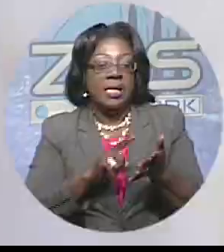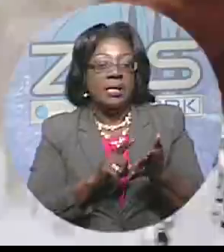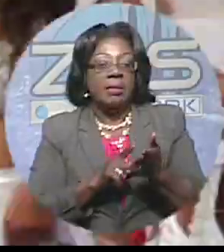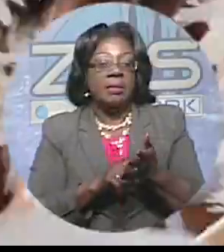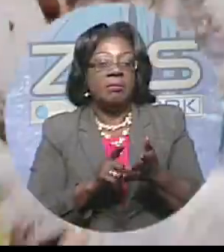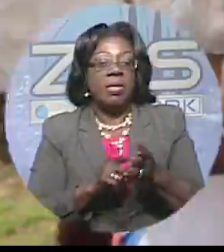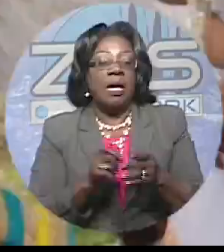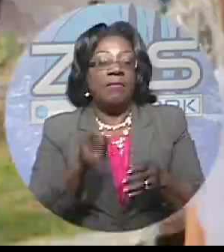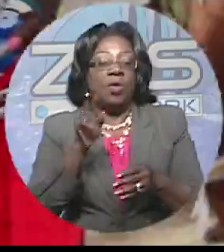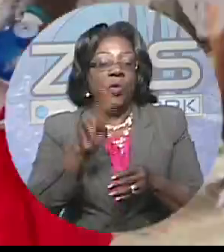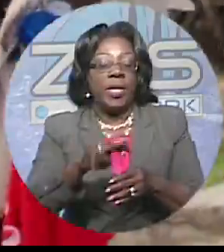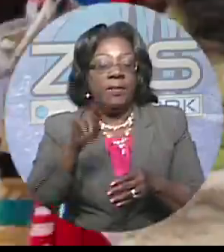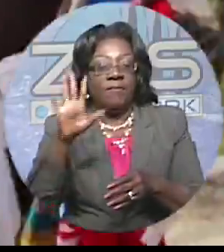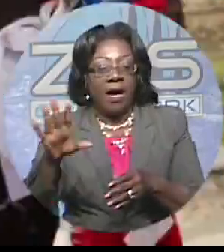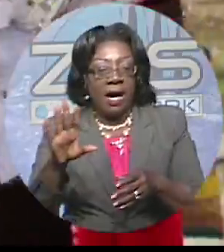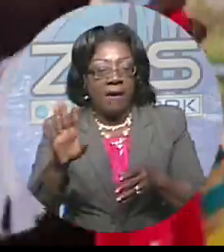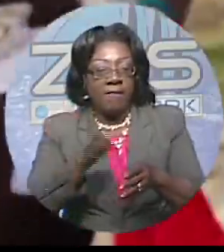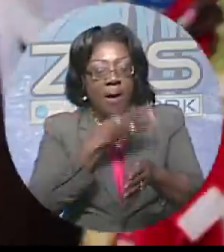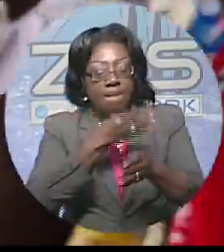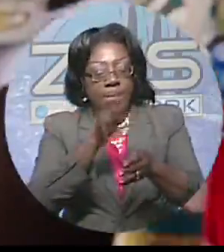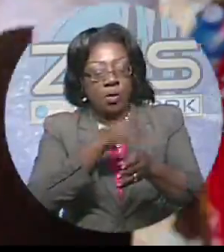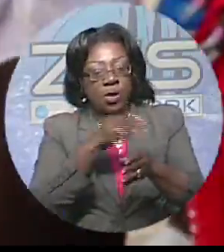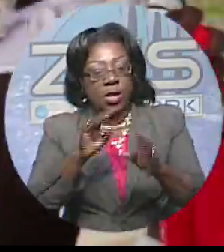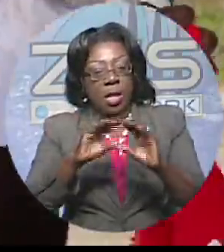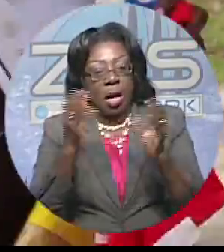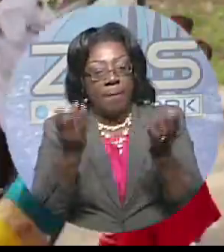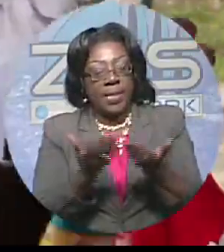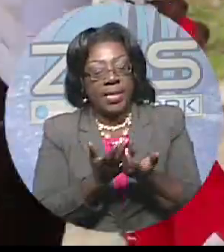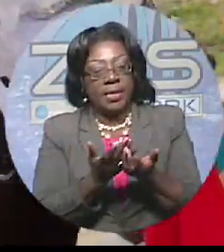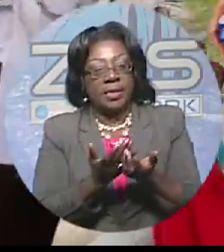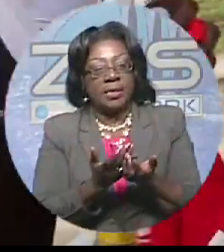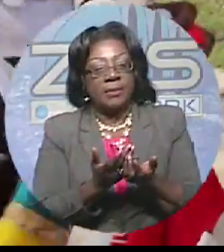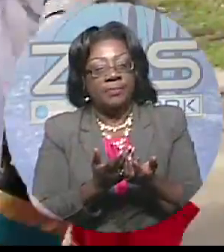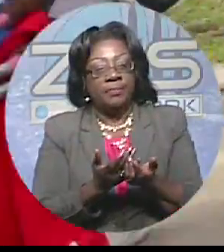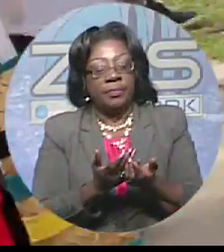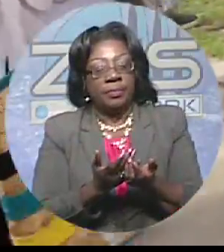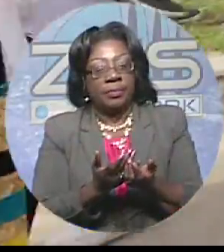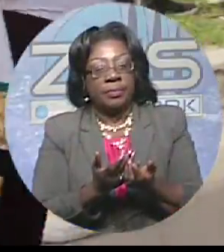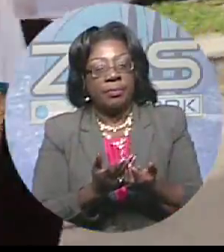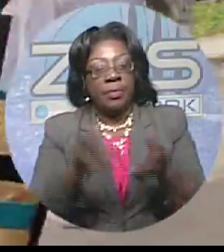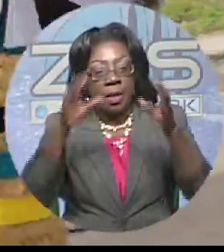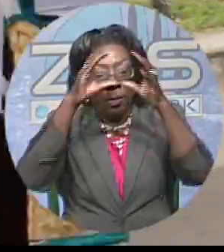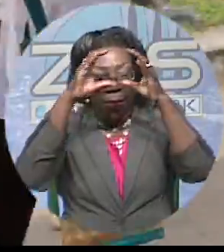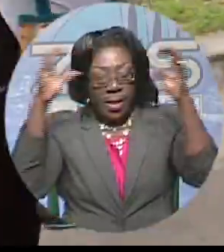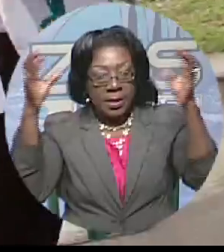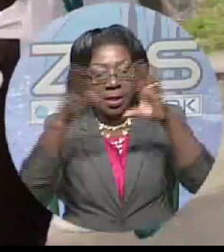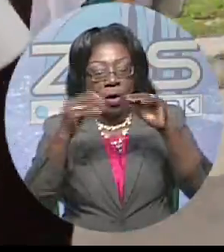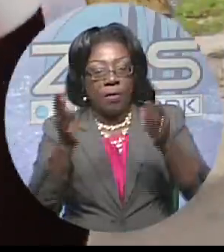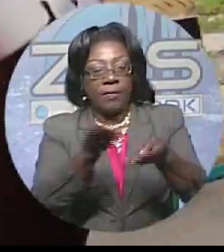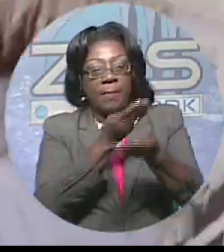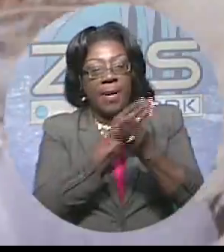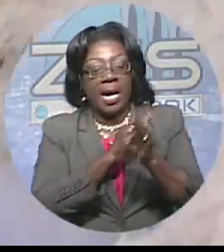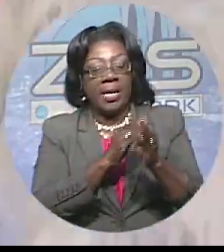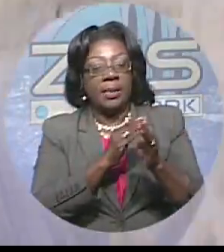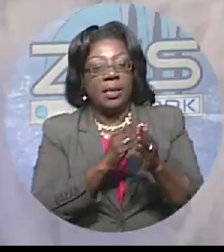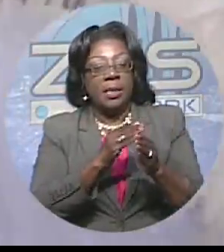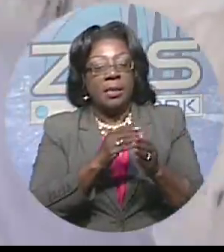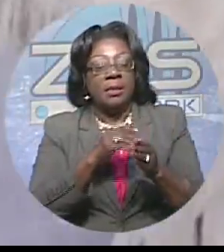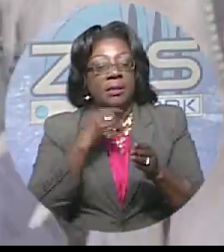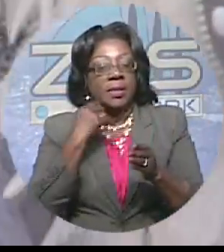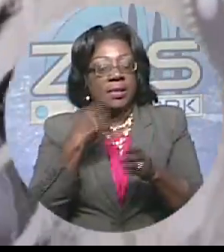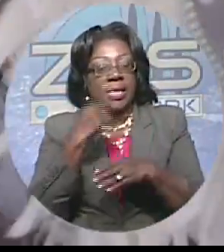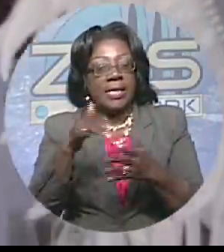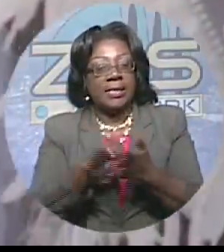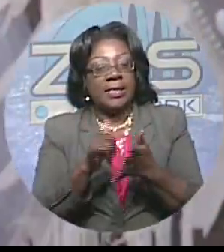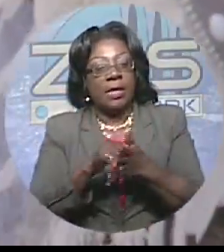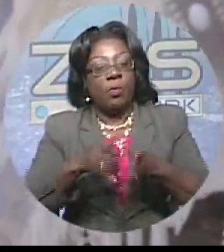fever companies or bands with the Bahamas National Festival Commission. President of the Band Owners Association, Dario Tirelli,